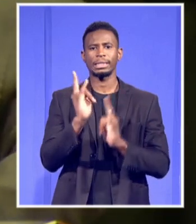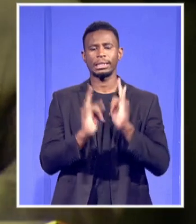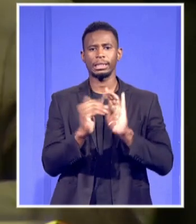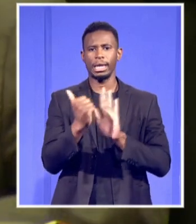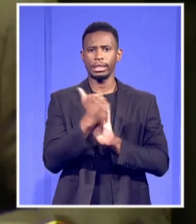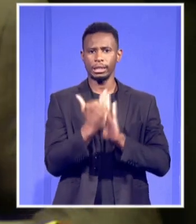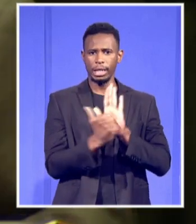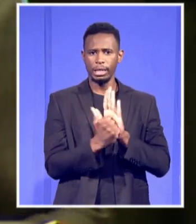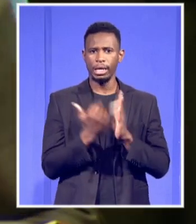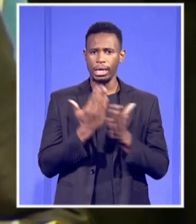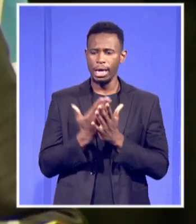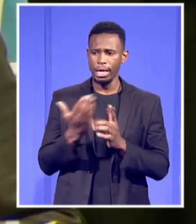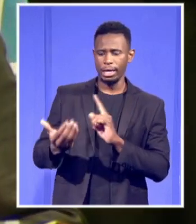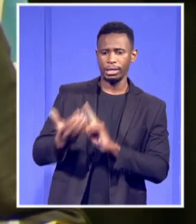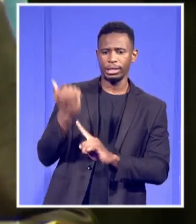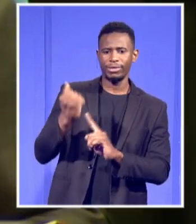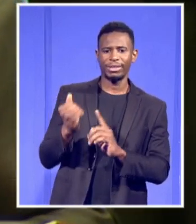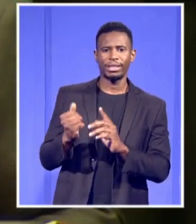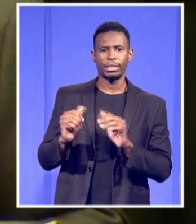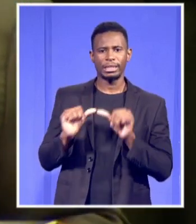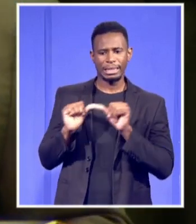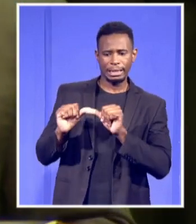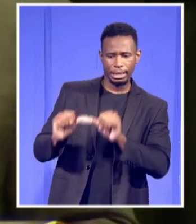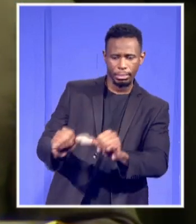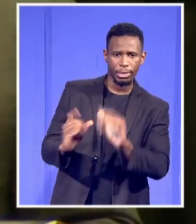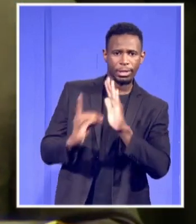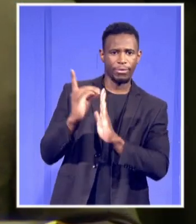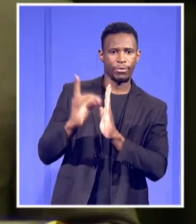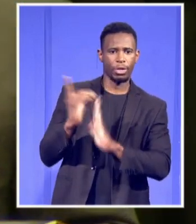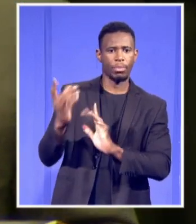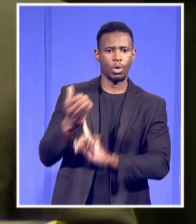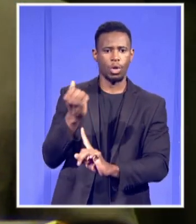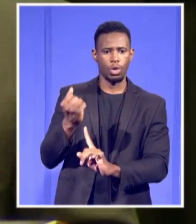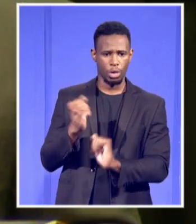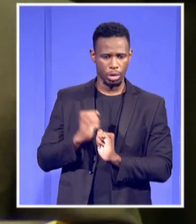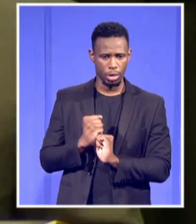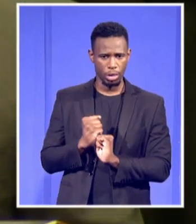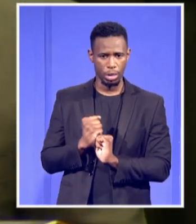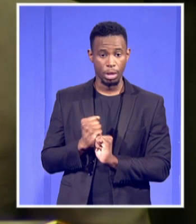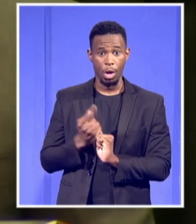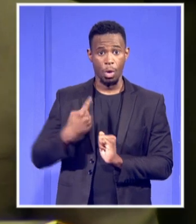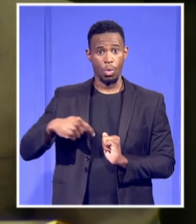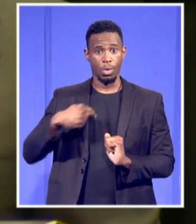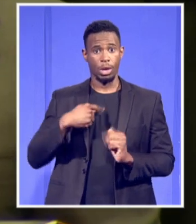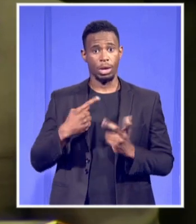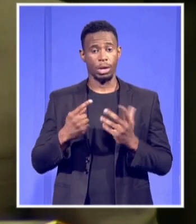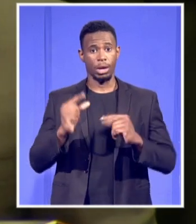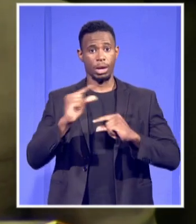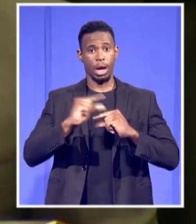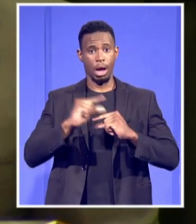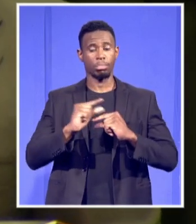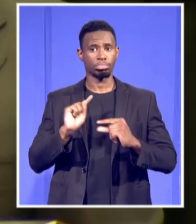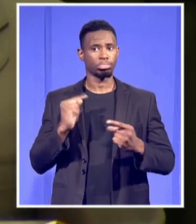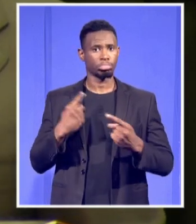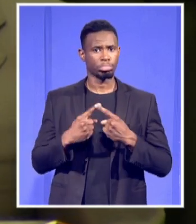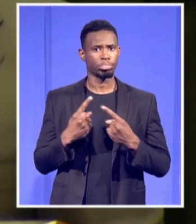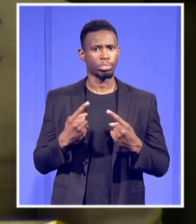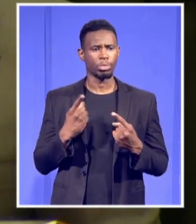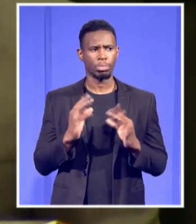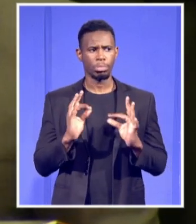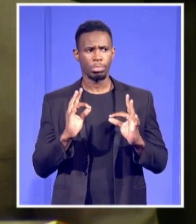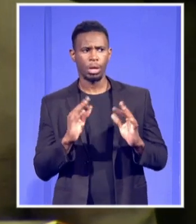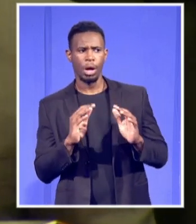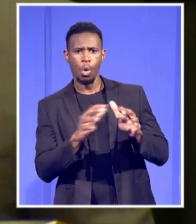achieve the sustainable development goals. As a country, we have so far leveraged on global